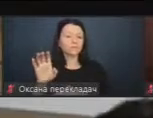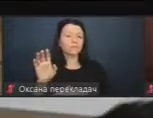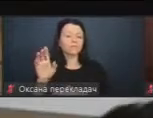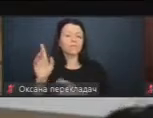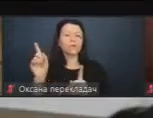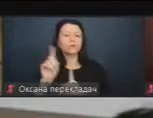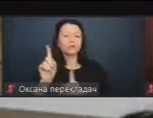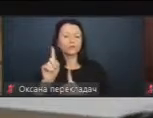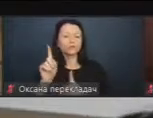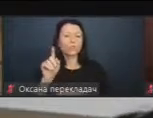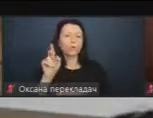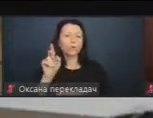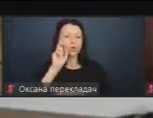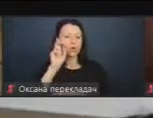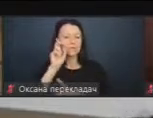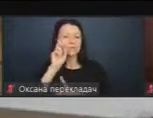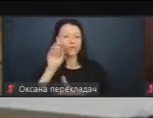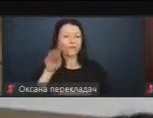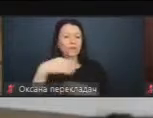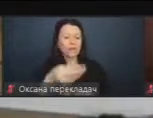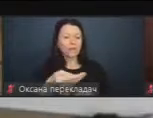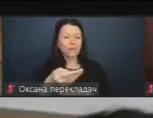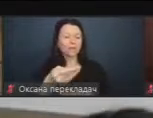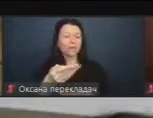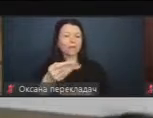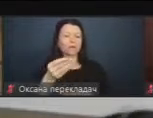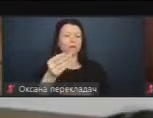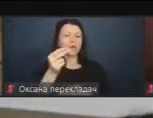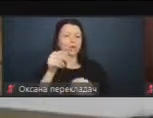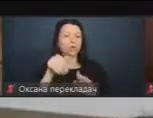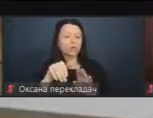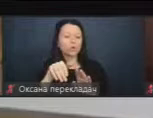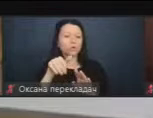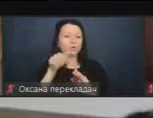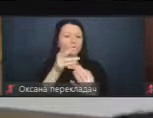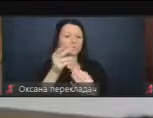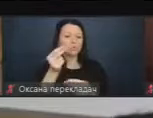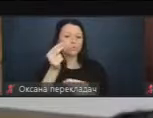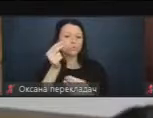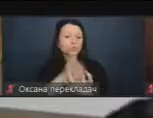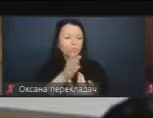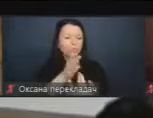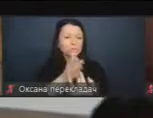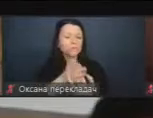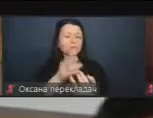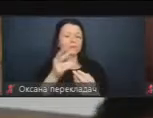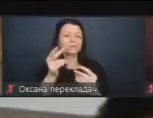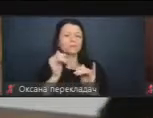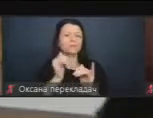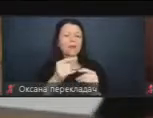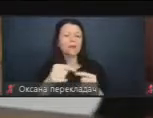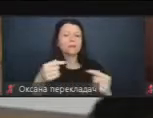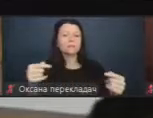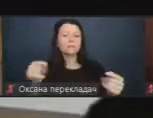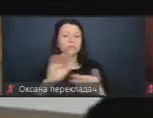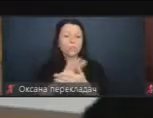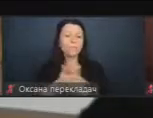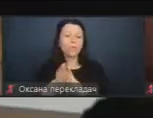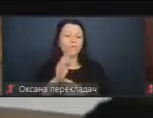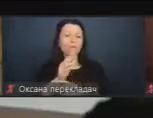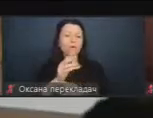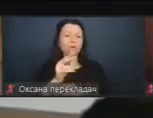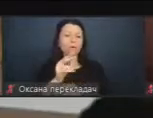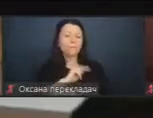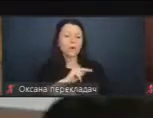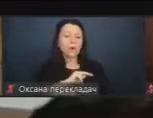reasonable accommodation in the workplace. So for adjustments that require costs in the